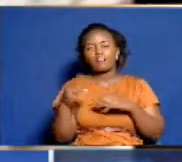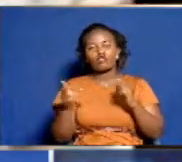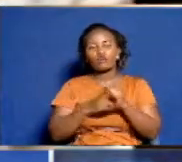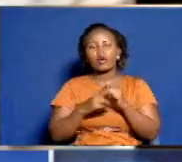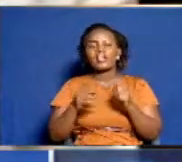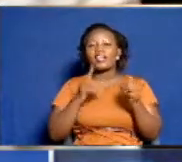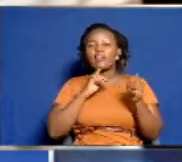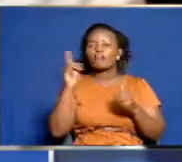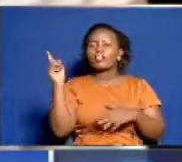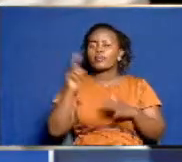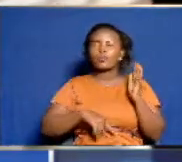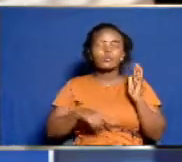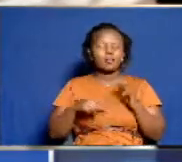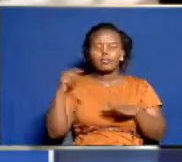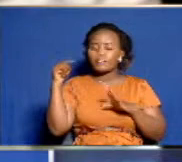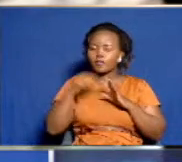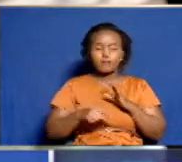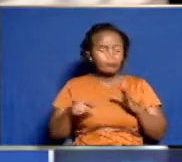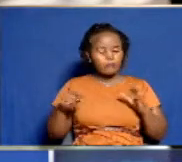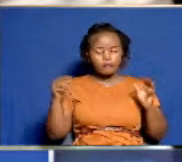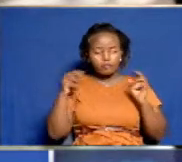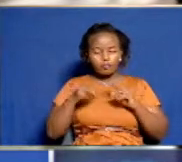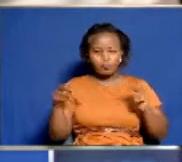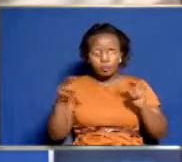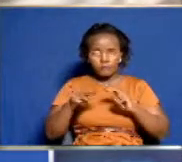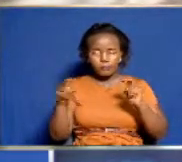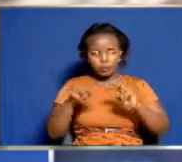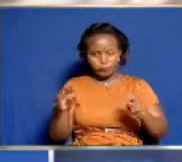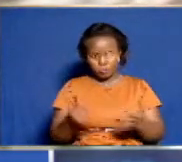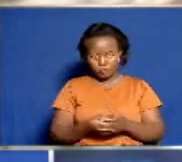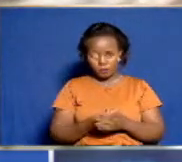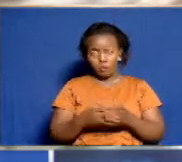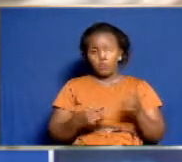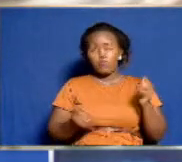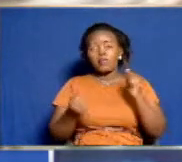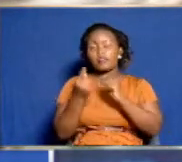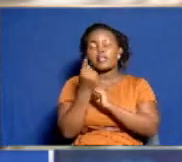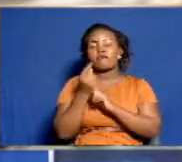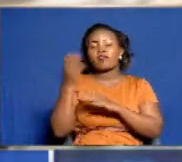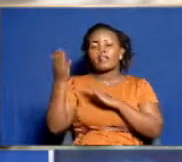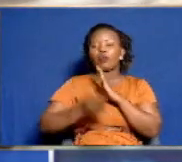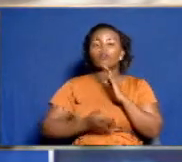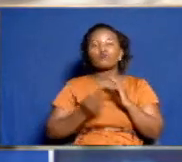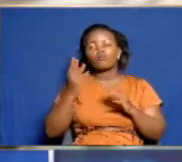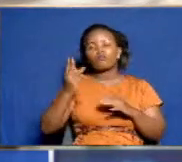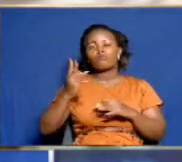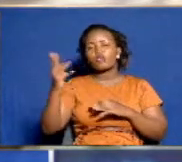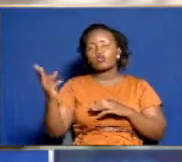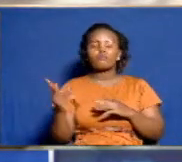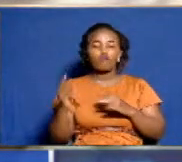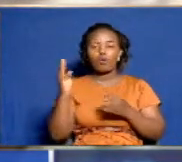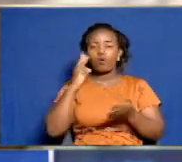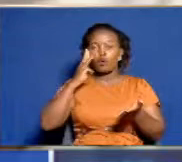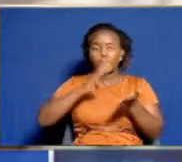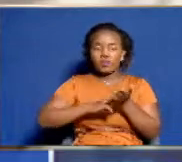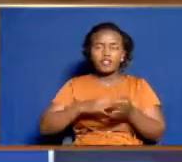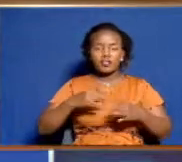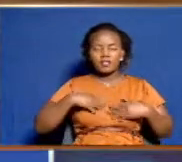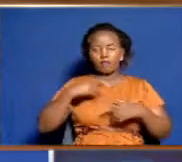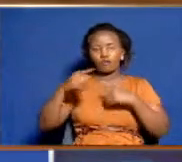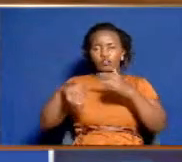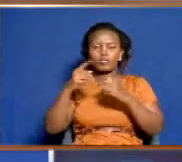an inquest into her death. 11 out of the 44 witnesses lined up to testify have given their